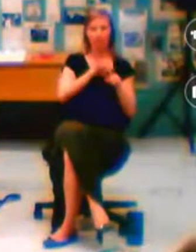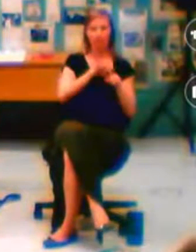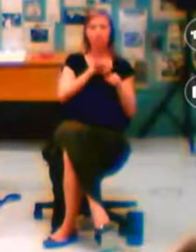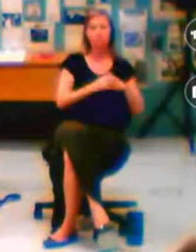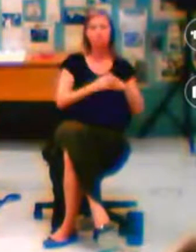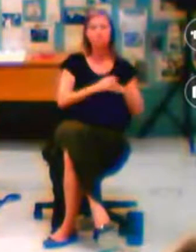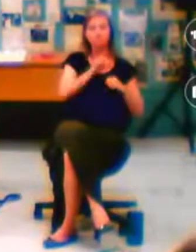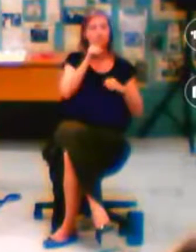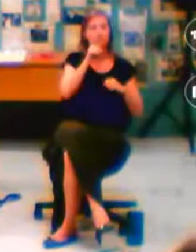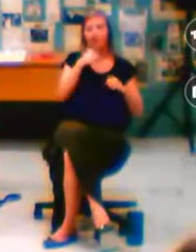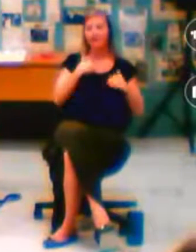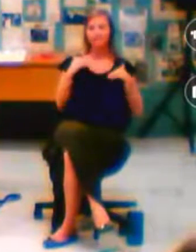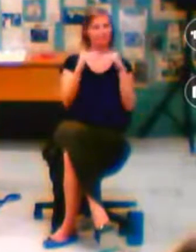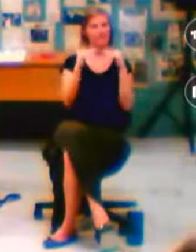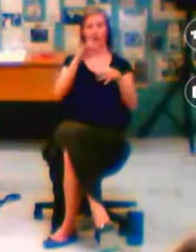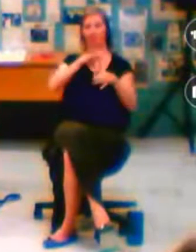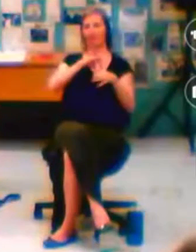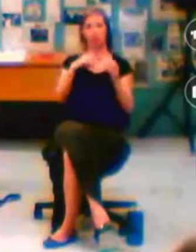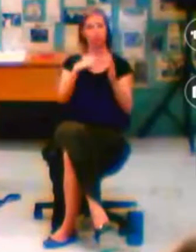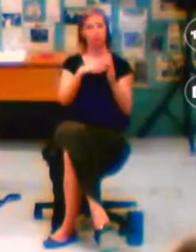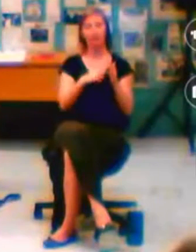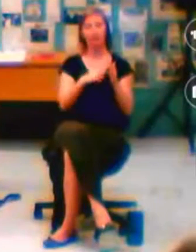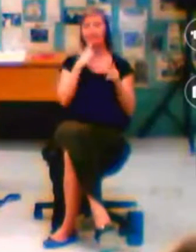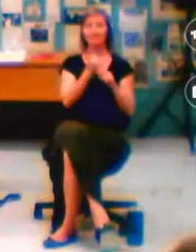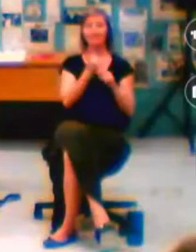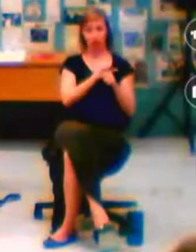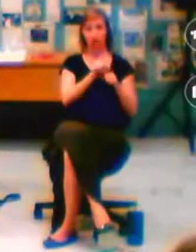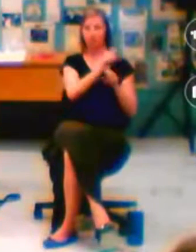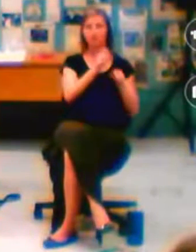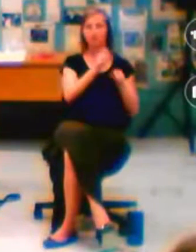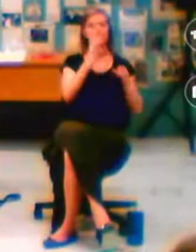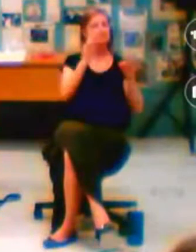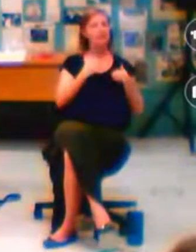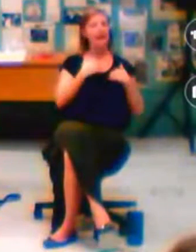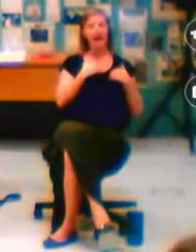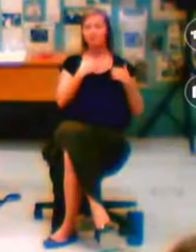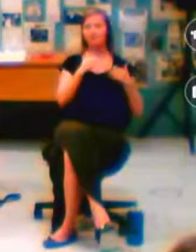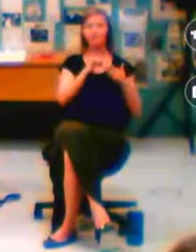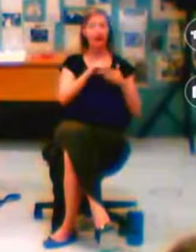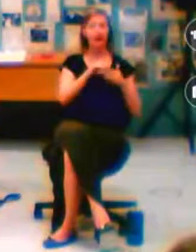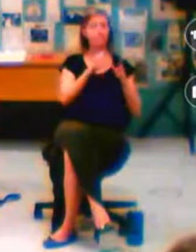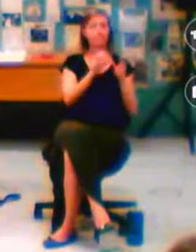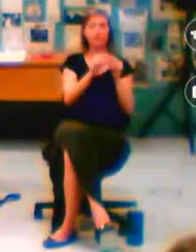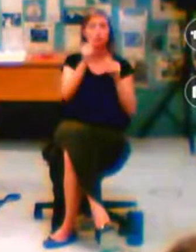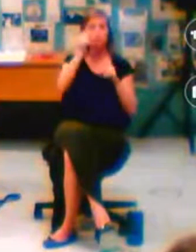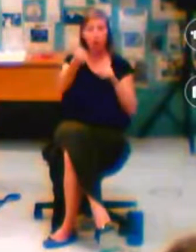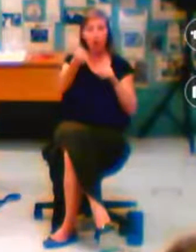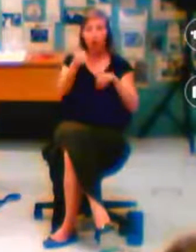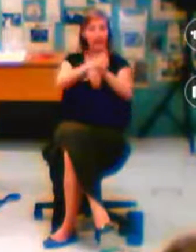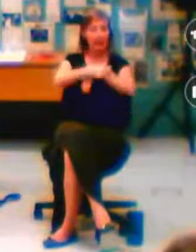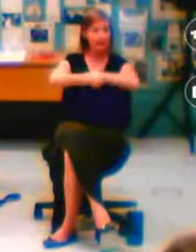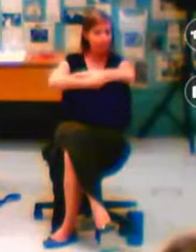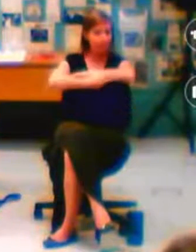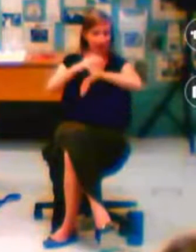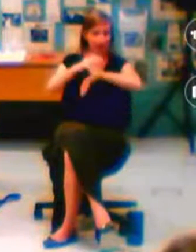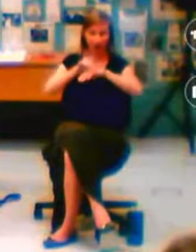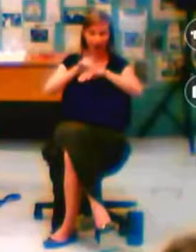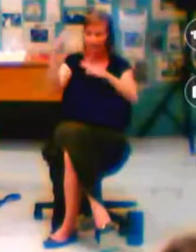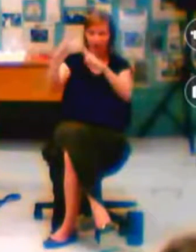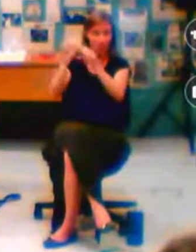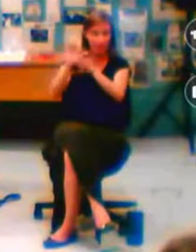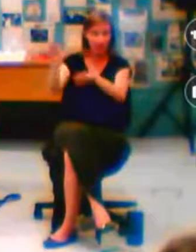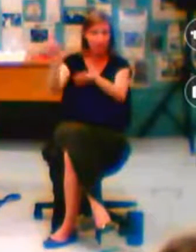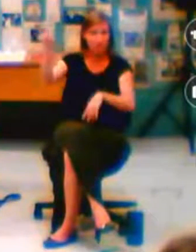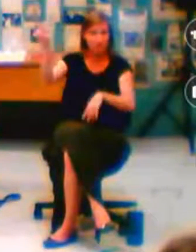mean, that's why I stress this point so much. This entity has the ability to raise your taxes without limit, all right, once a year in an